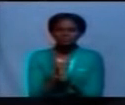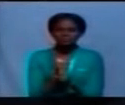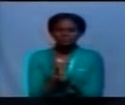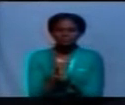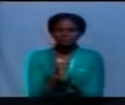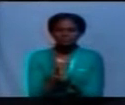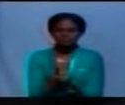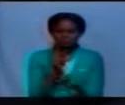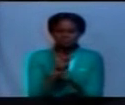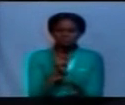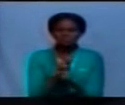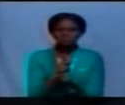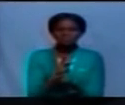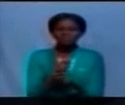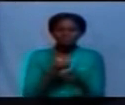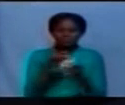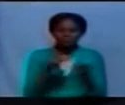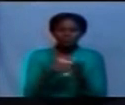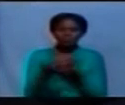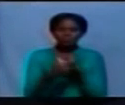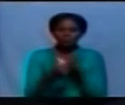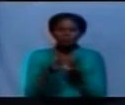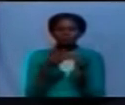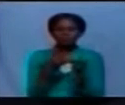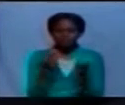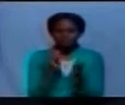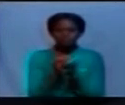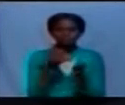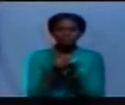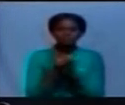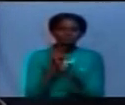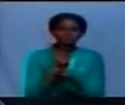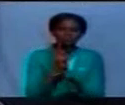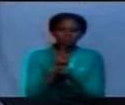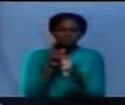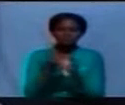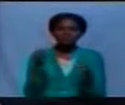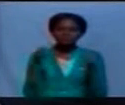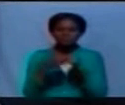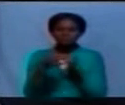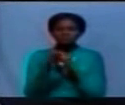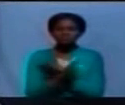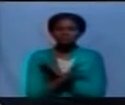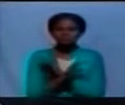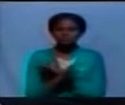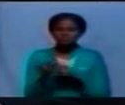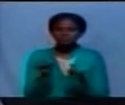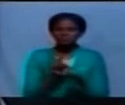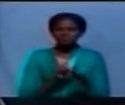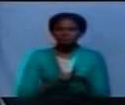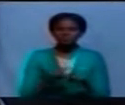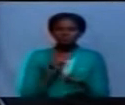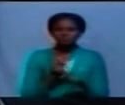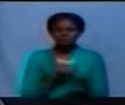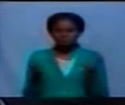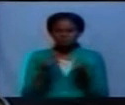it has to put 18 kwacha with the central bank, and that money is kept with the central bank, and it does not earn interest. So when the